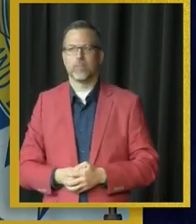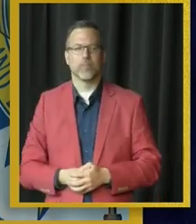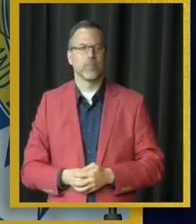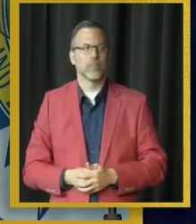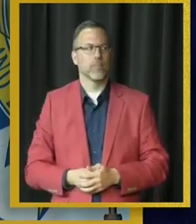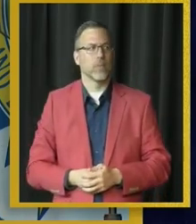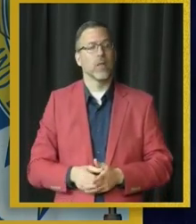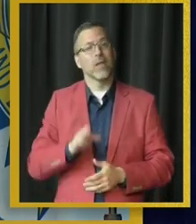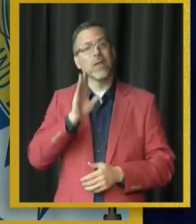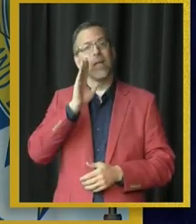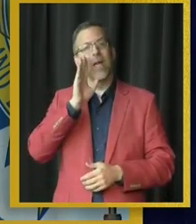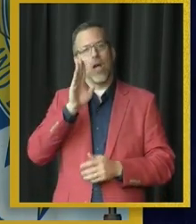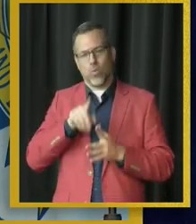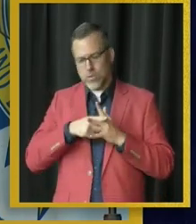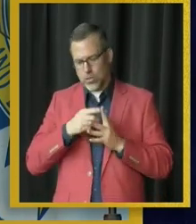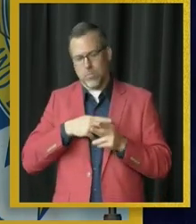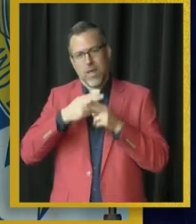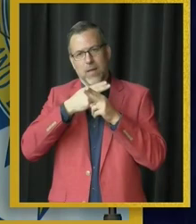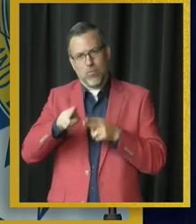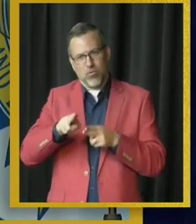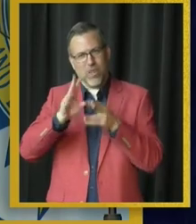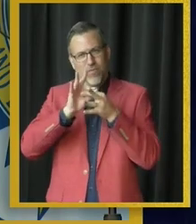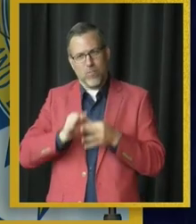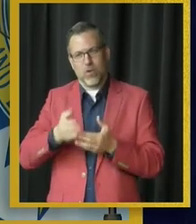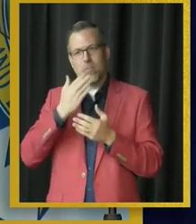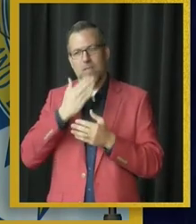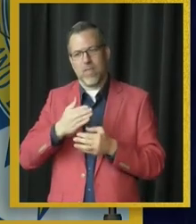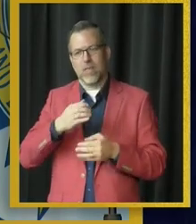I'm going to begin my brief remarks by thanking Mayor Cooper for his